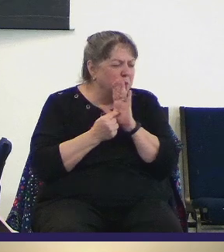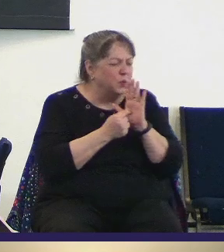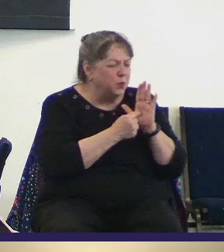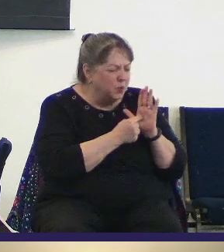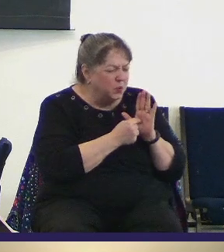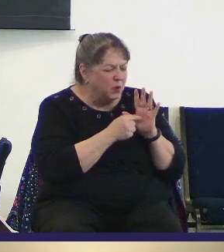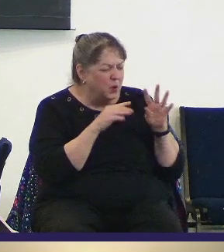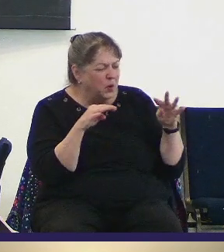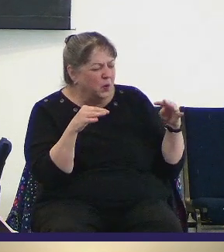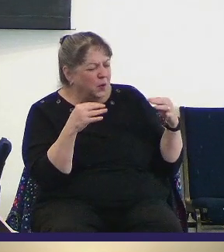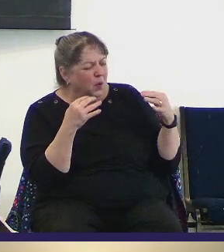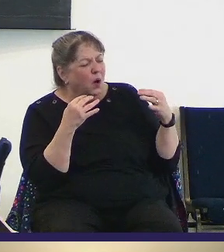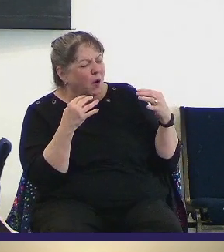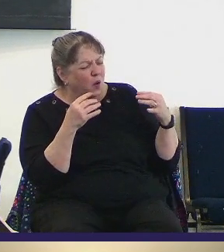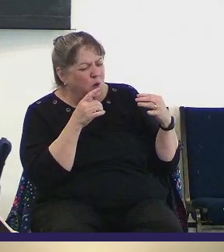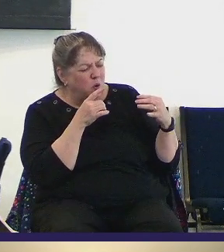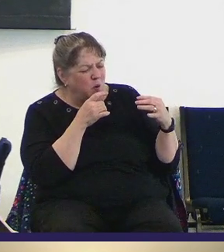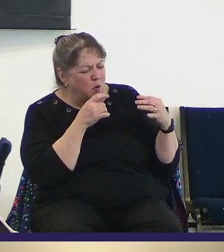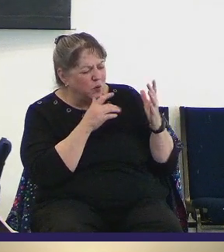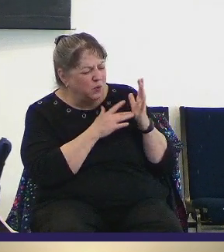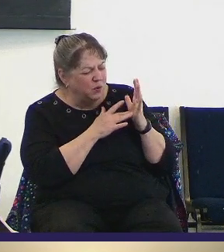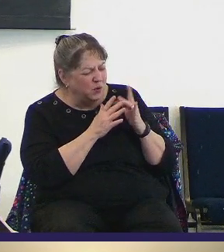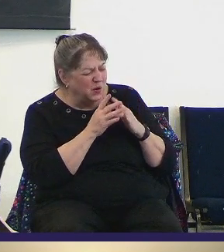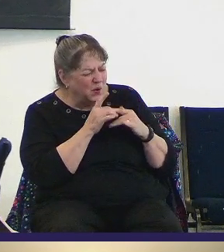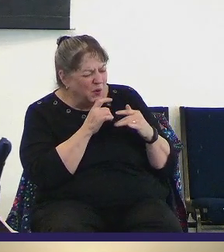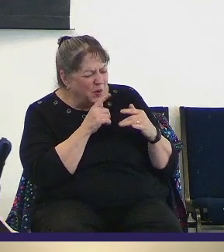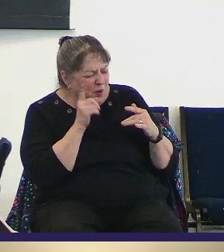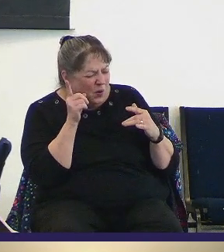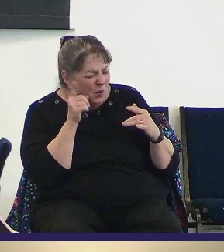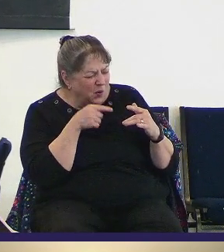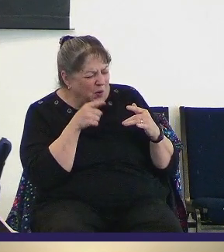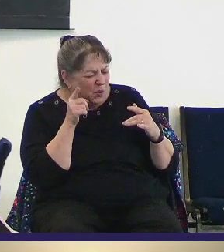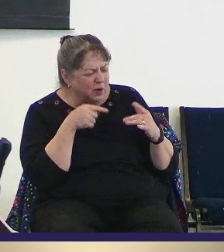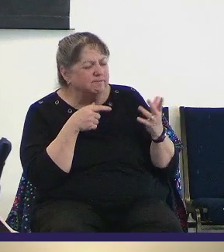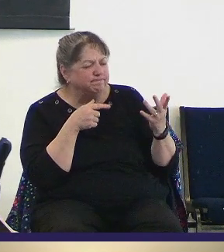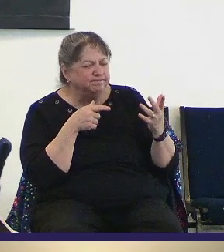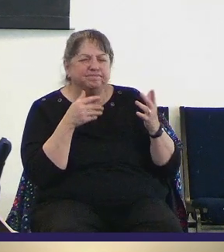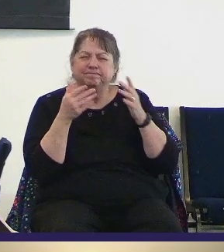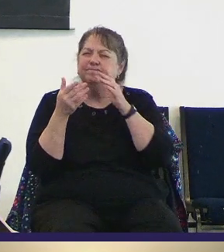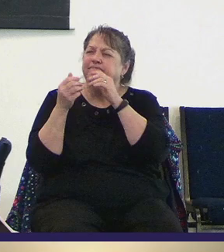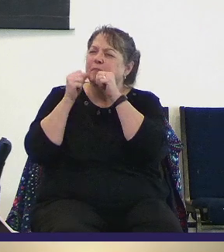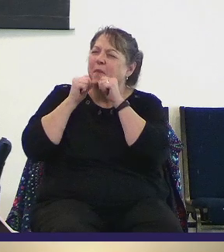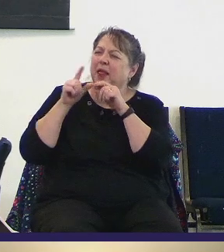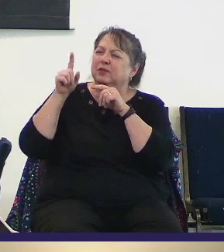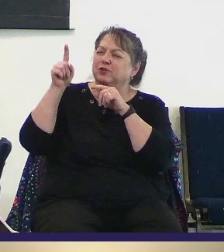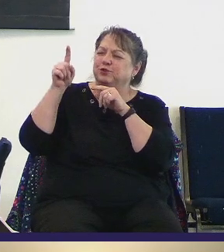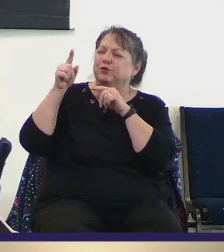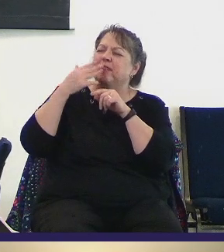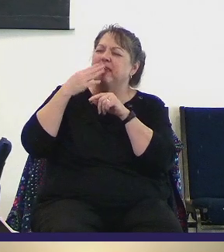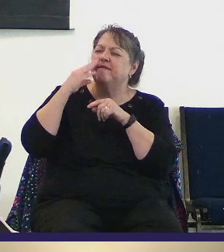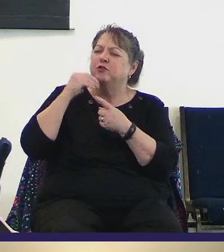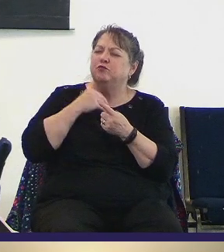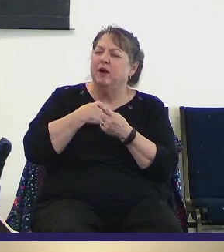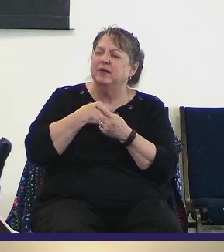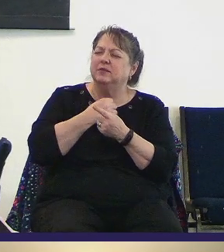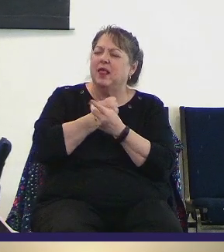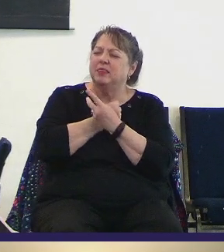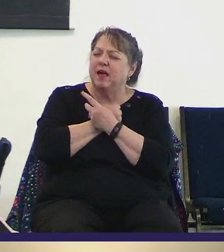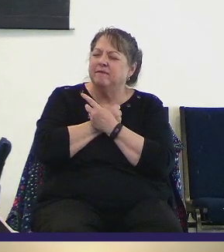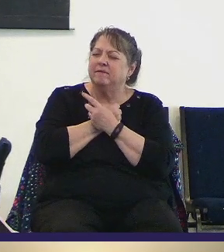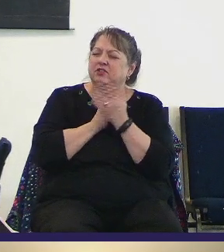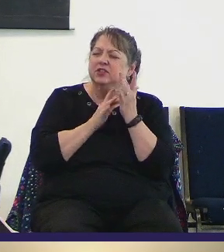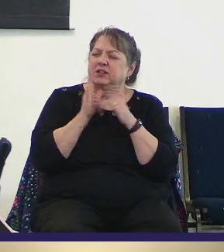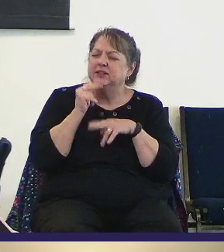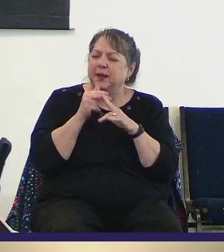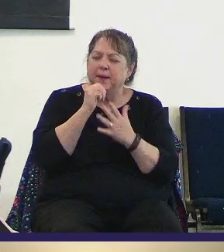Jesus they travel with. We bless you. We praise you for your grace and love. In Jesus' name, amen. Amen. Thank